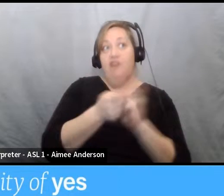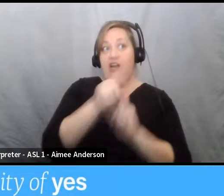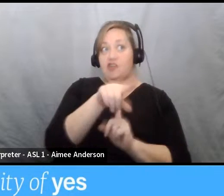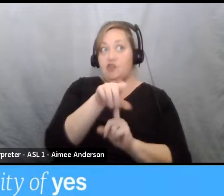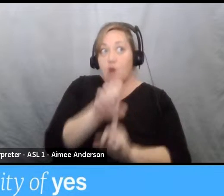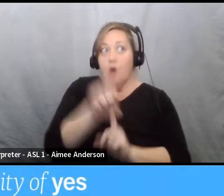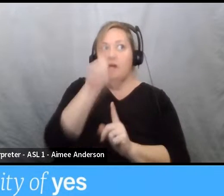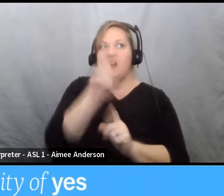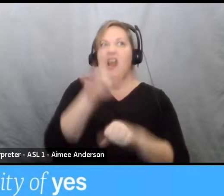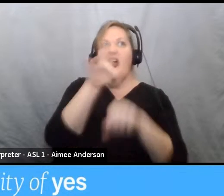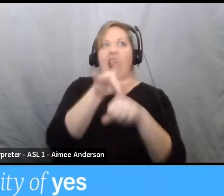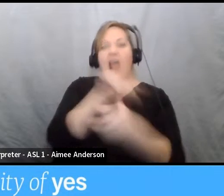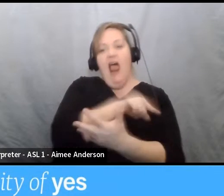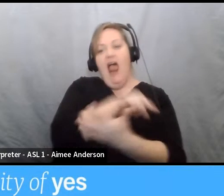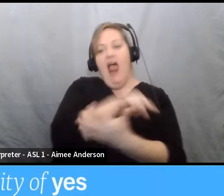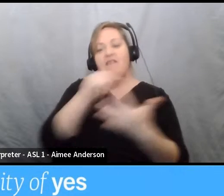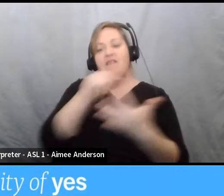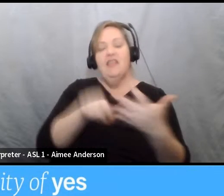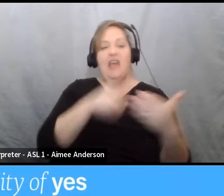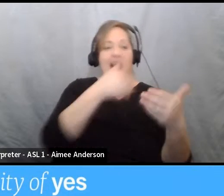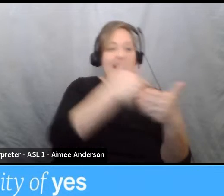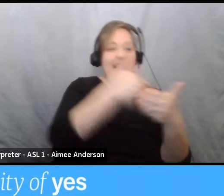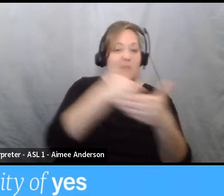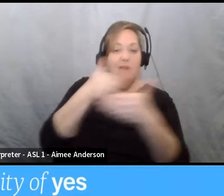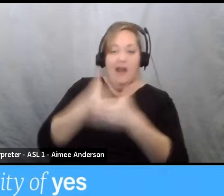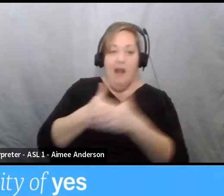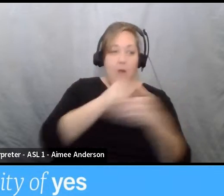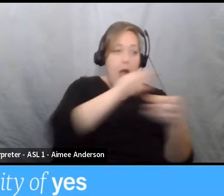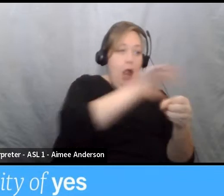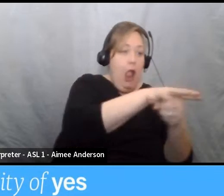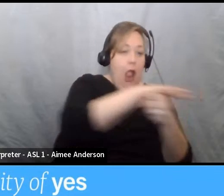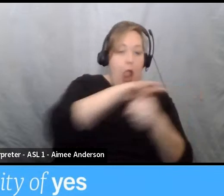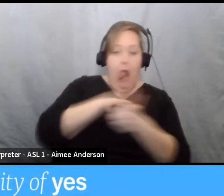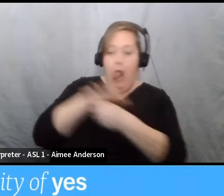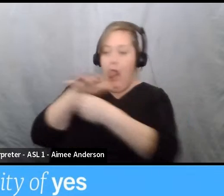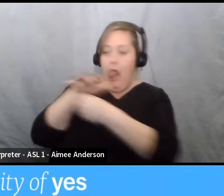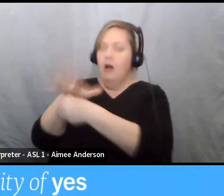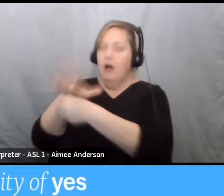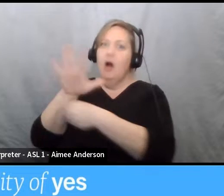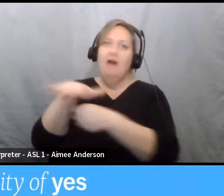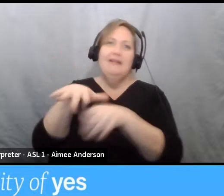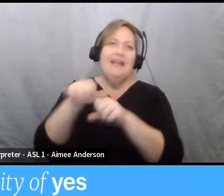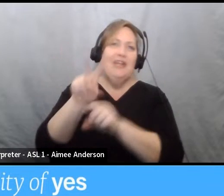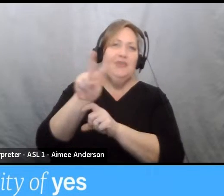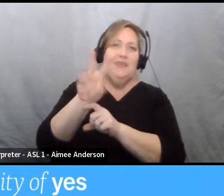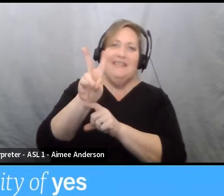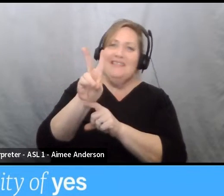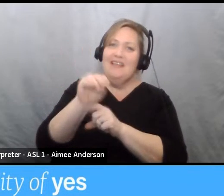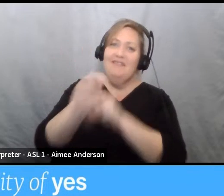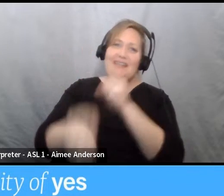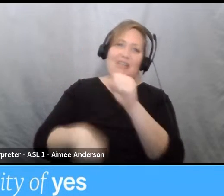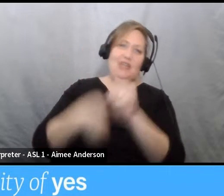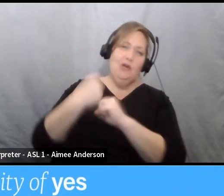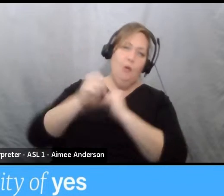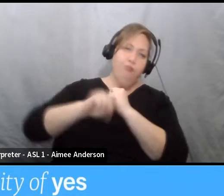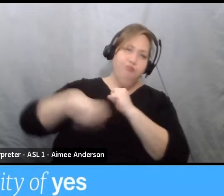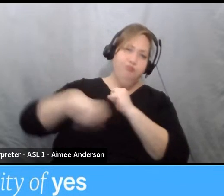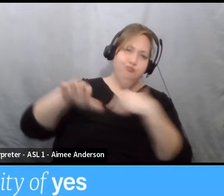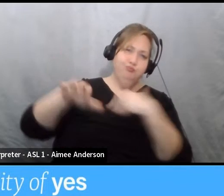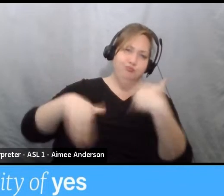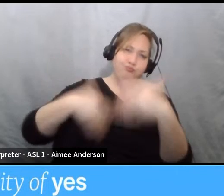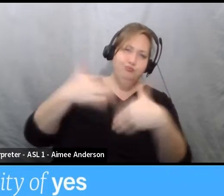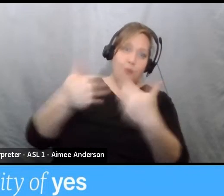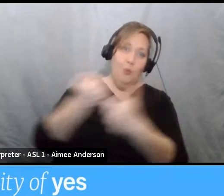do everything neighborhood by neighborhood, then it would take us 270 years, to go through that process with all the neighborhoods in New York